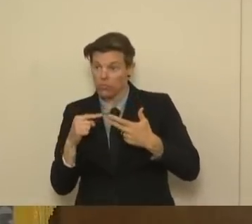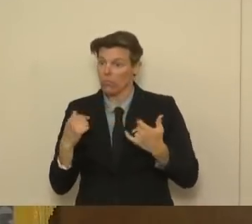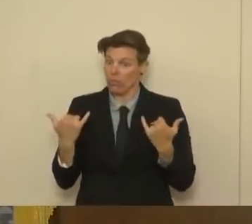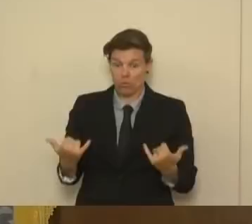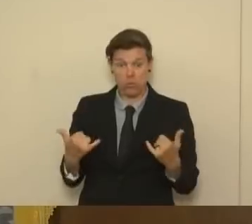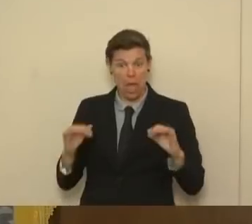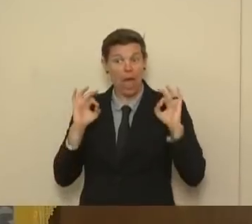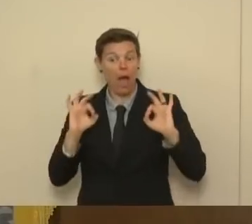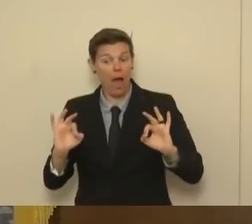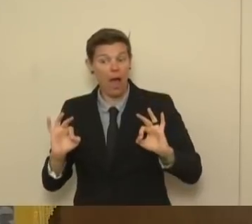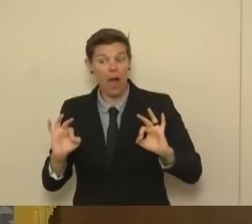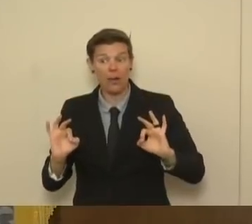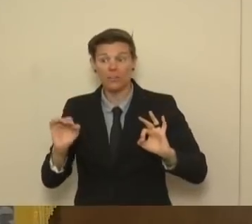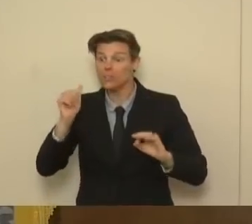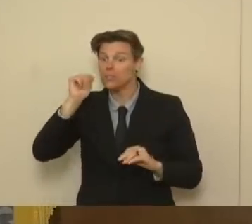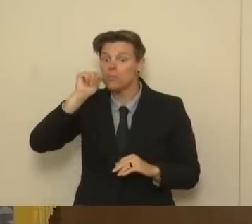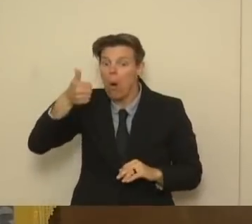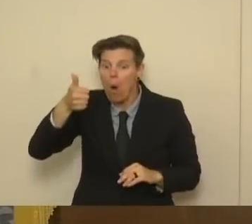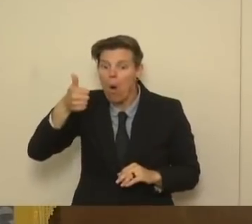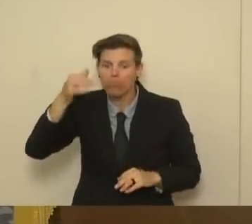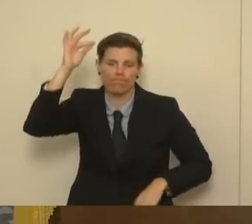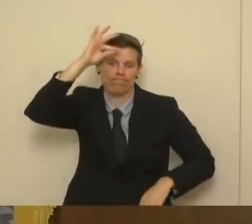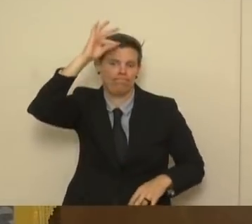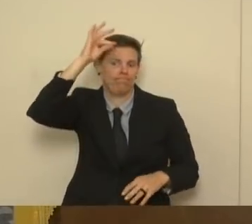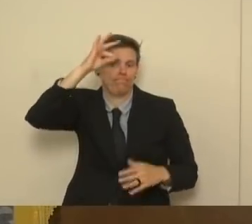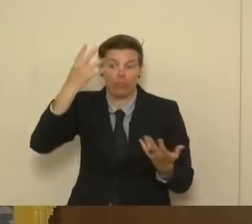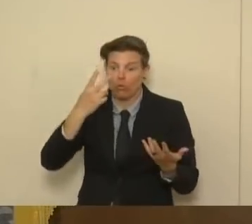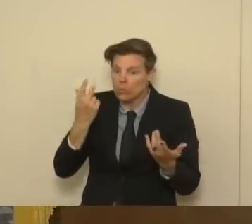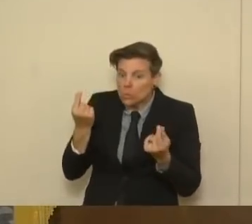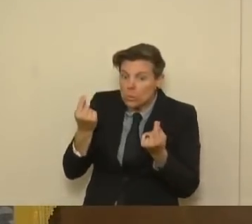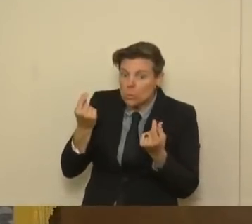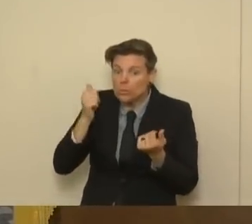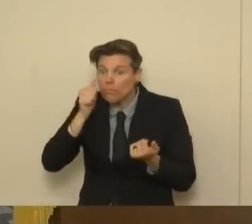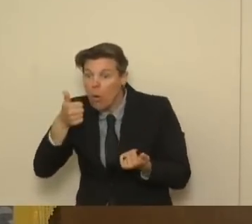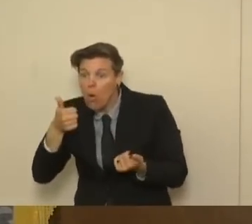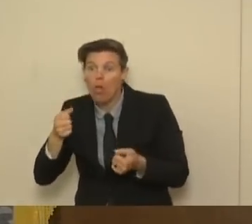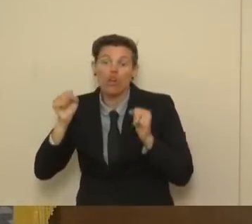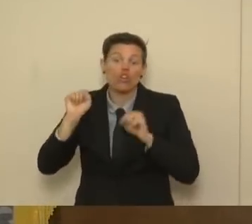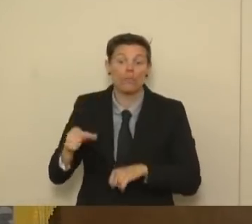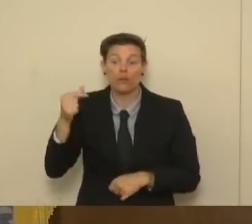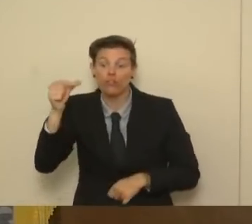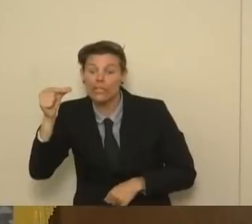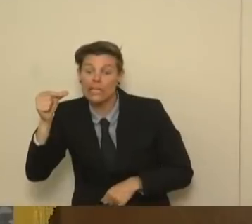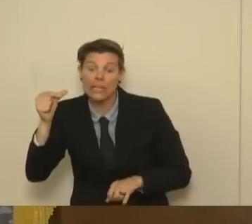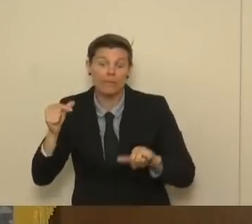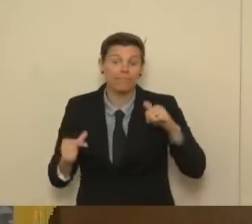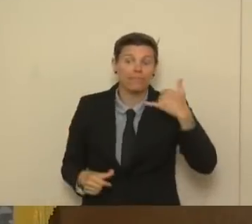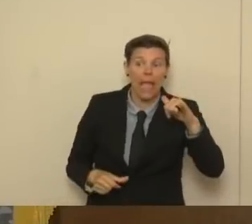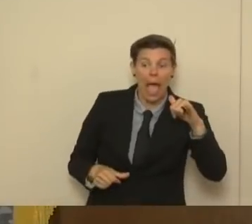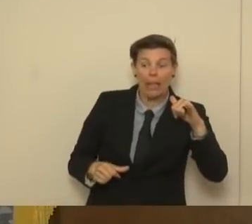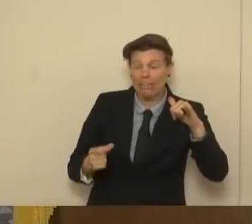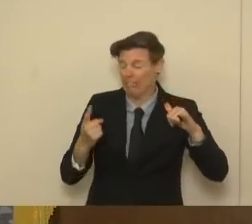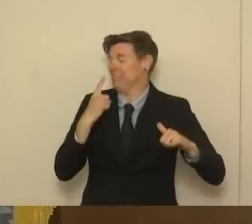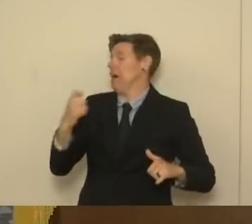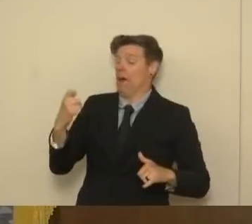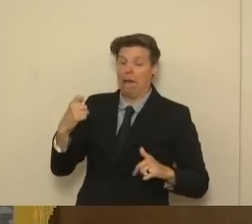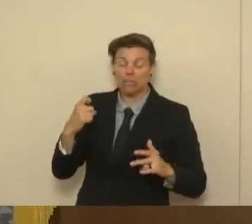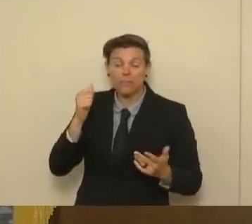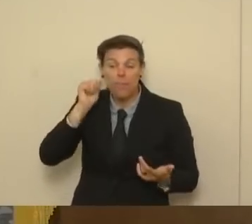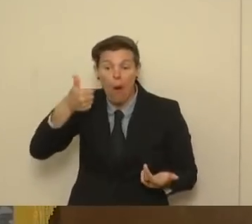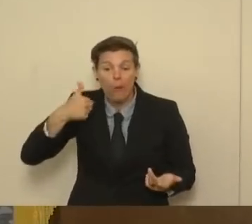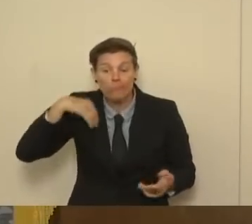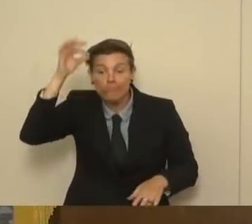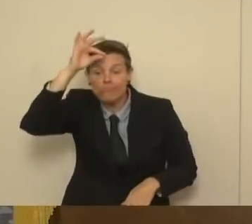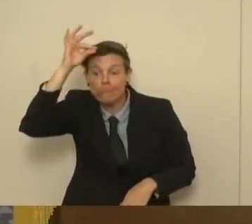strategy map. We're green, we're yellow, we're red, we're bruised red. It is a moment in time. It requires constant effort